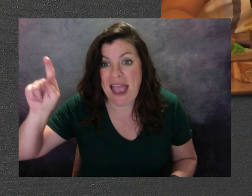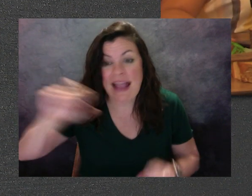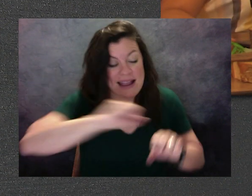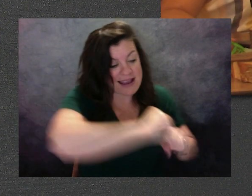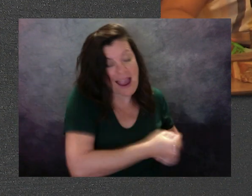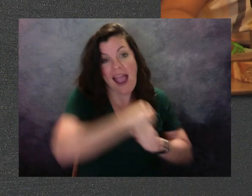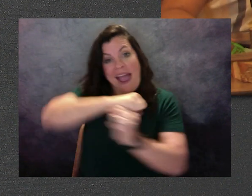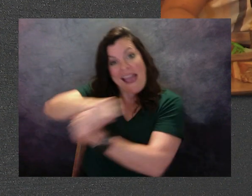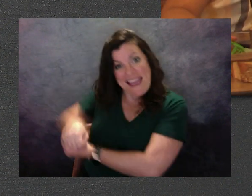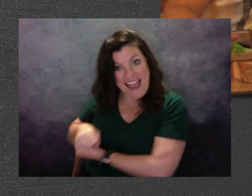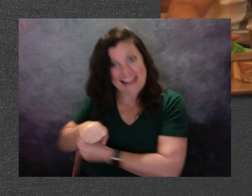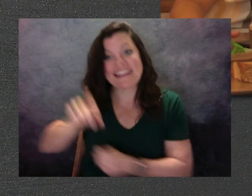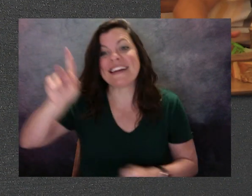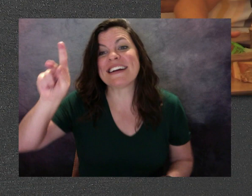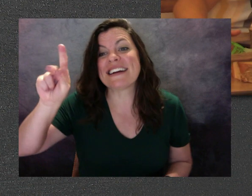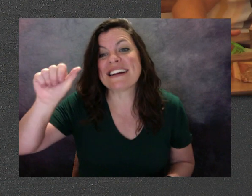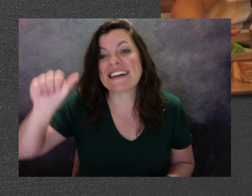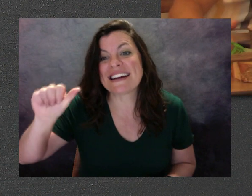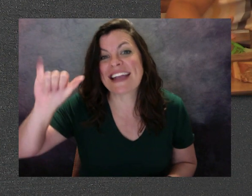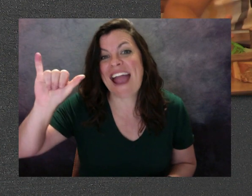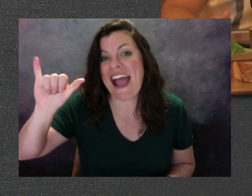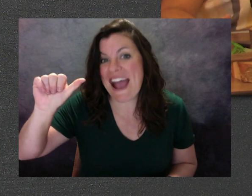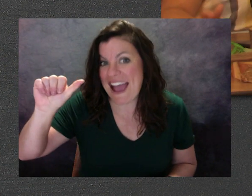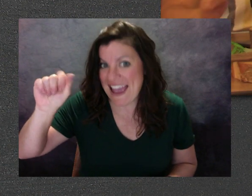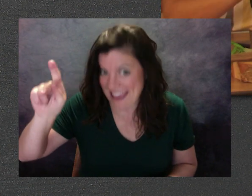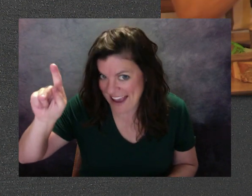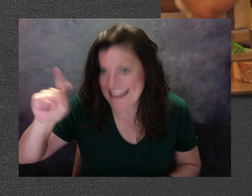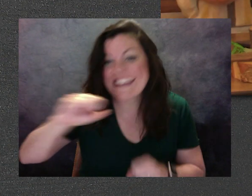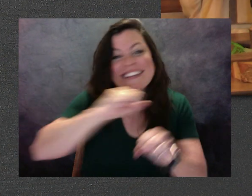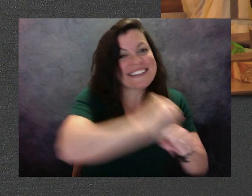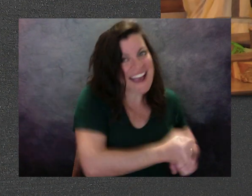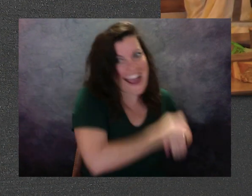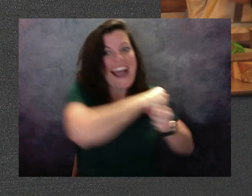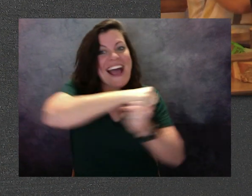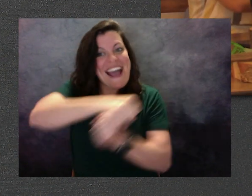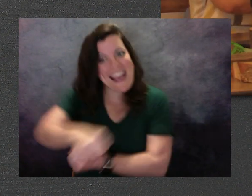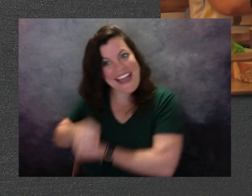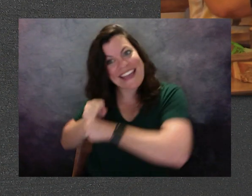lake. Oh, we have this guy right here. He's going